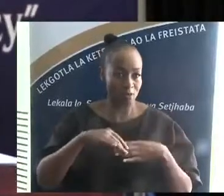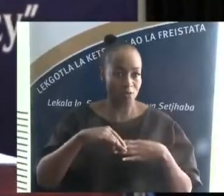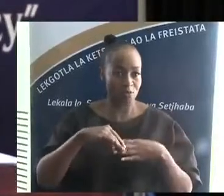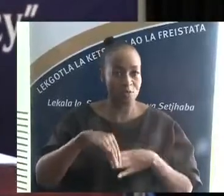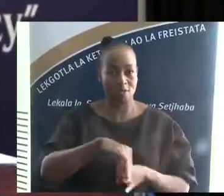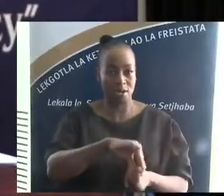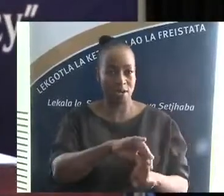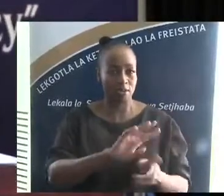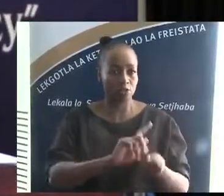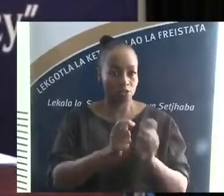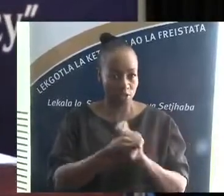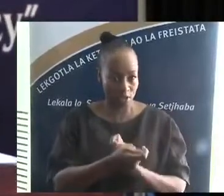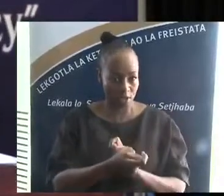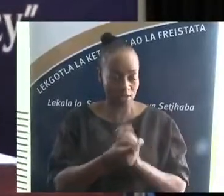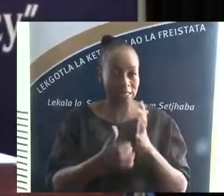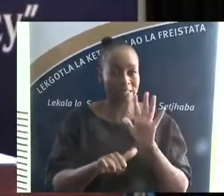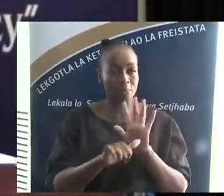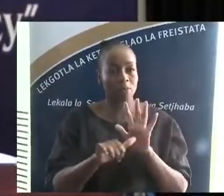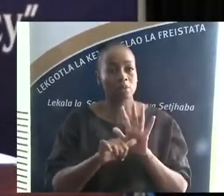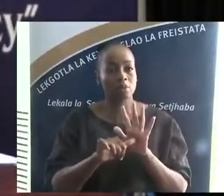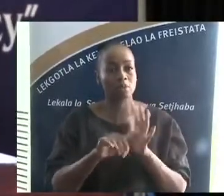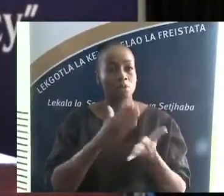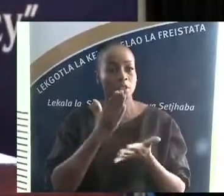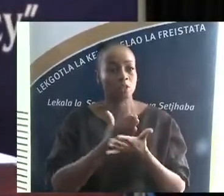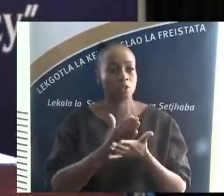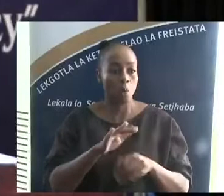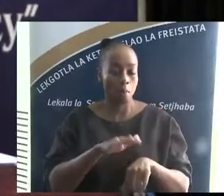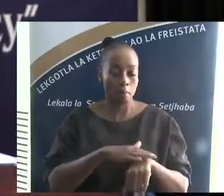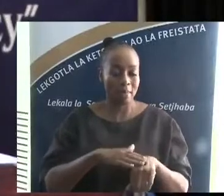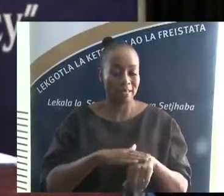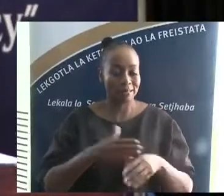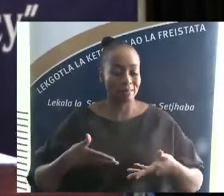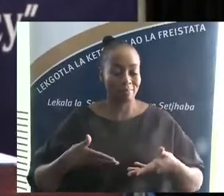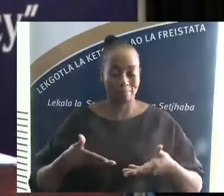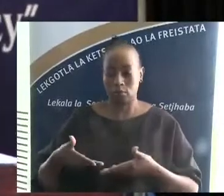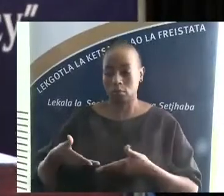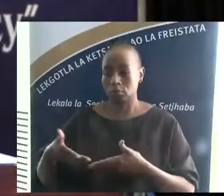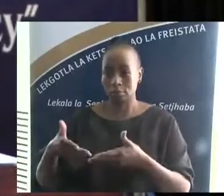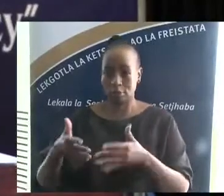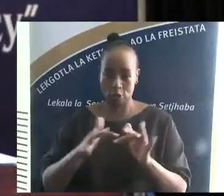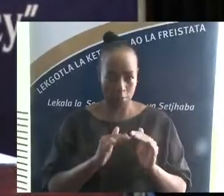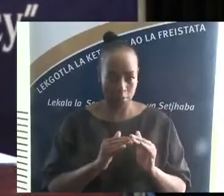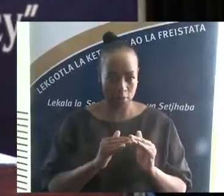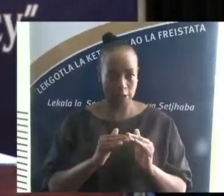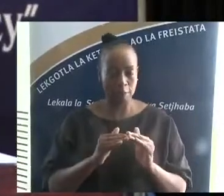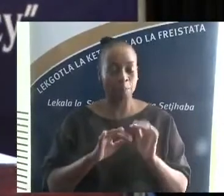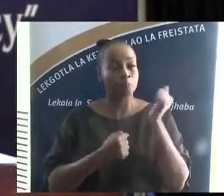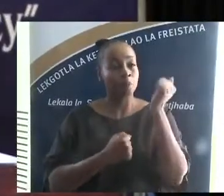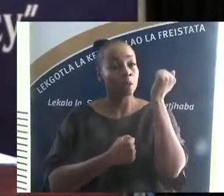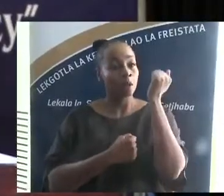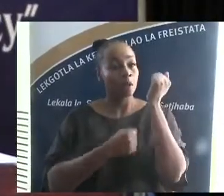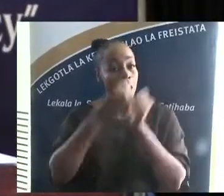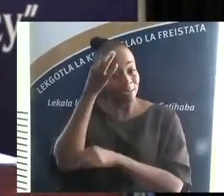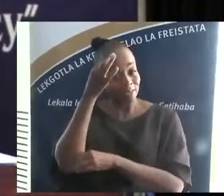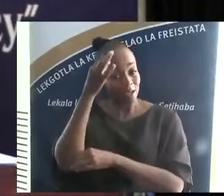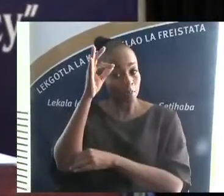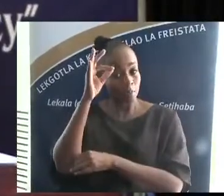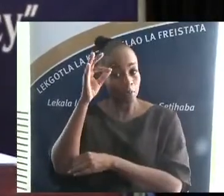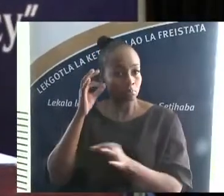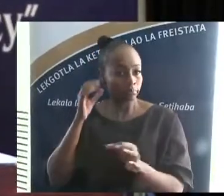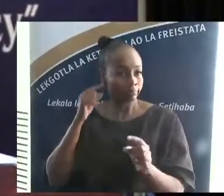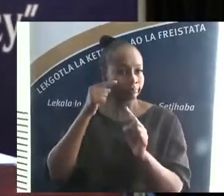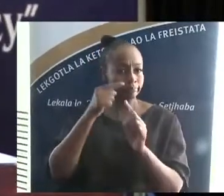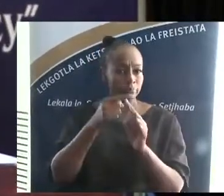is vital for delivery of basic services to our communities. Our government's resolve to enhance integrated